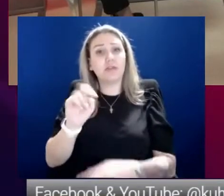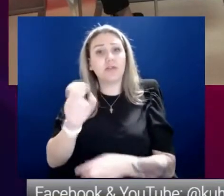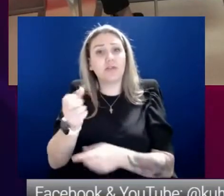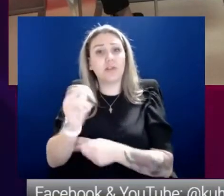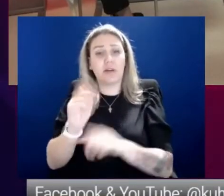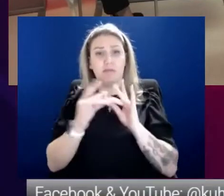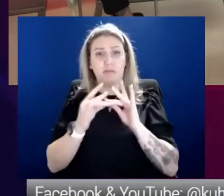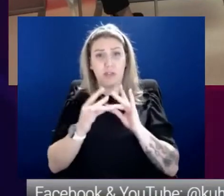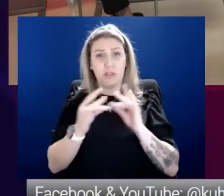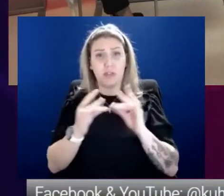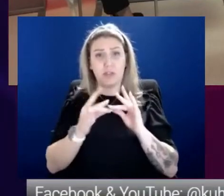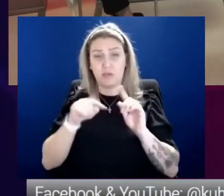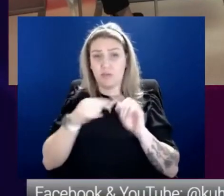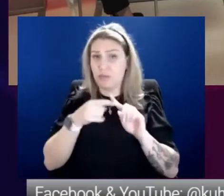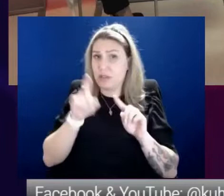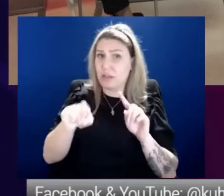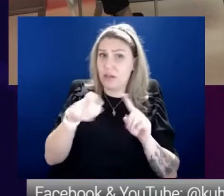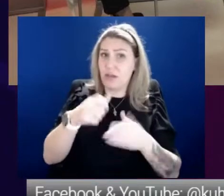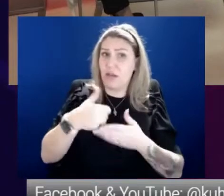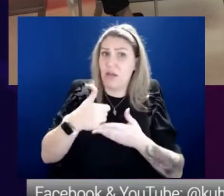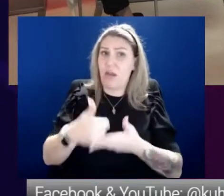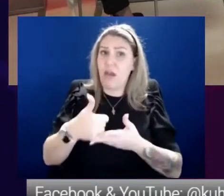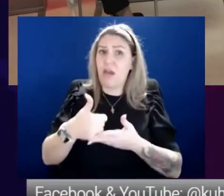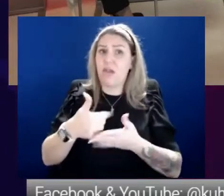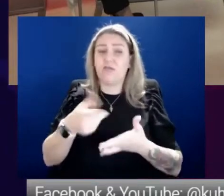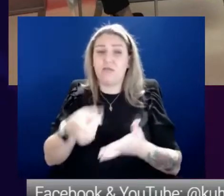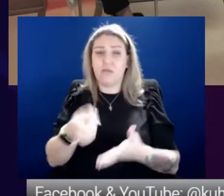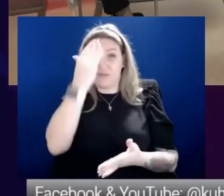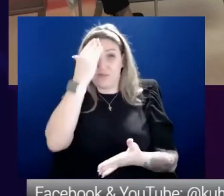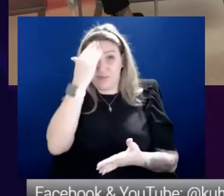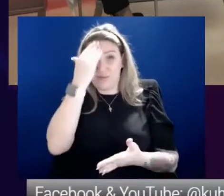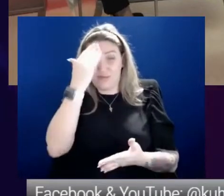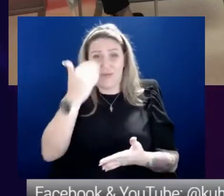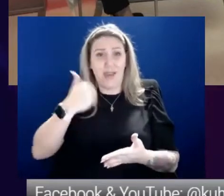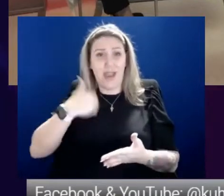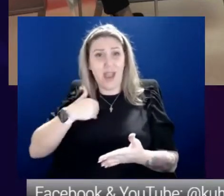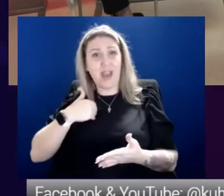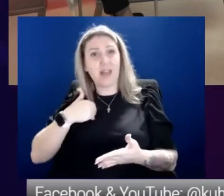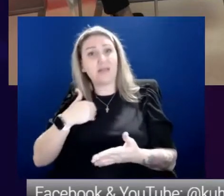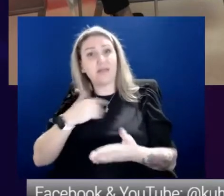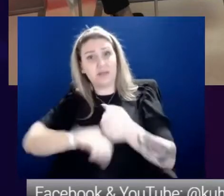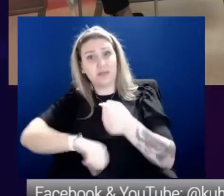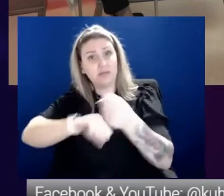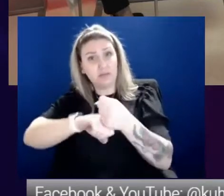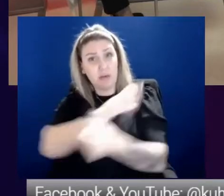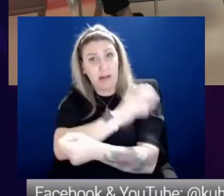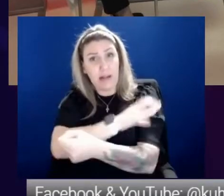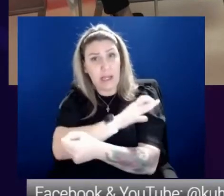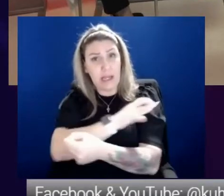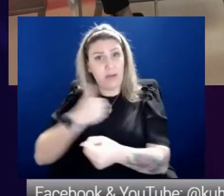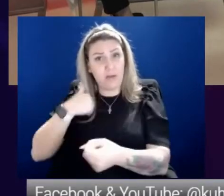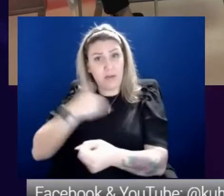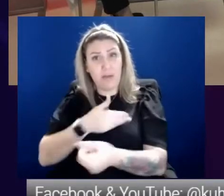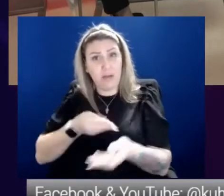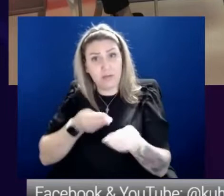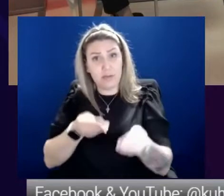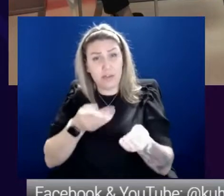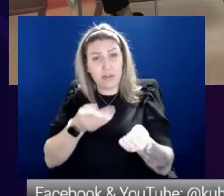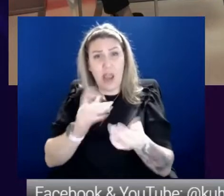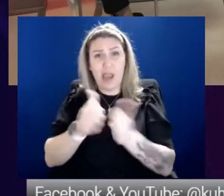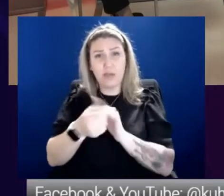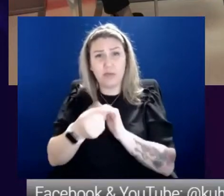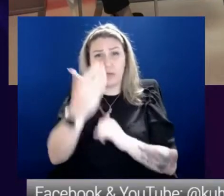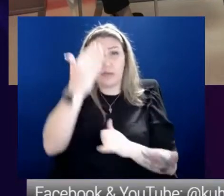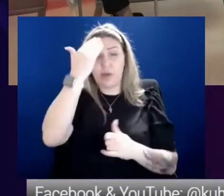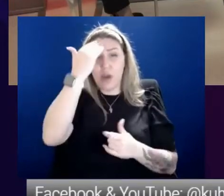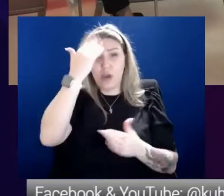needed help breastfeeding, you knew that there was a lactation support clinic here at the health system. How did you know about it? And what